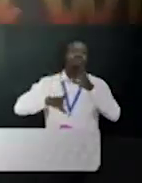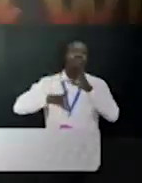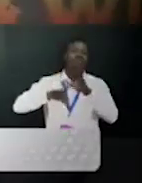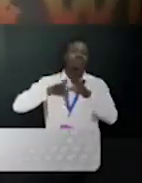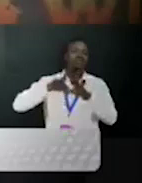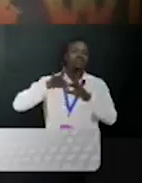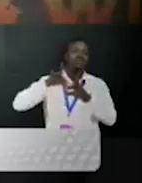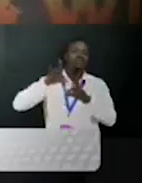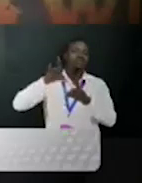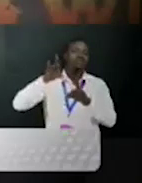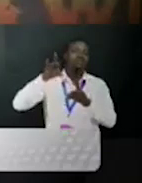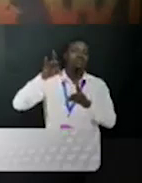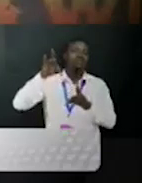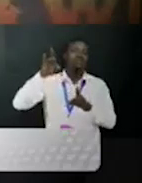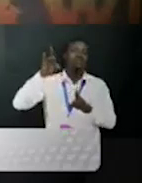spirit